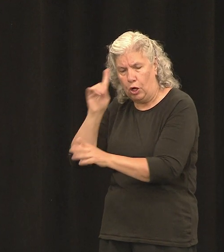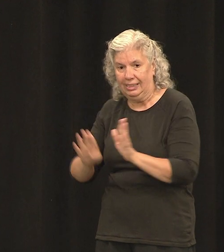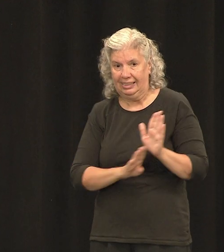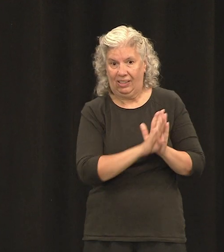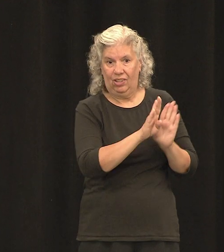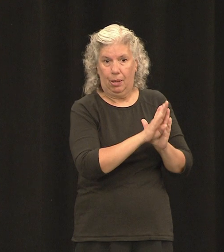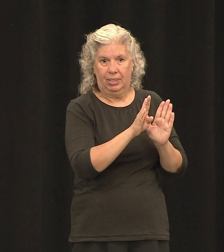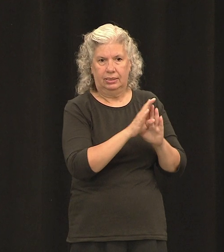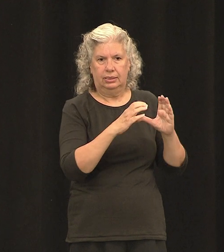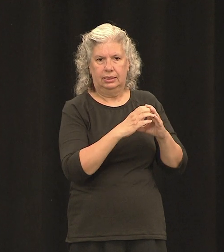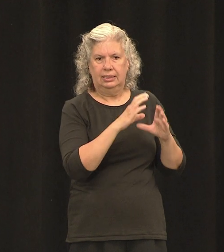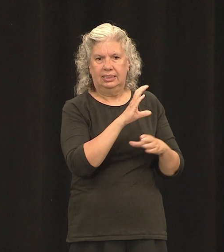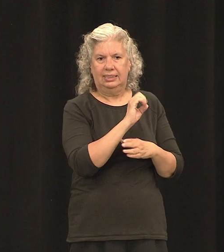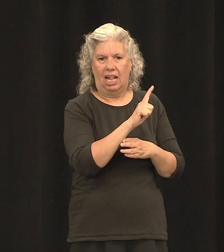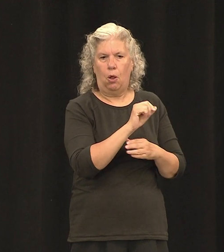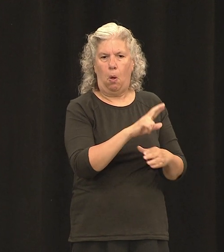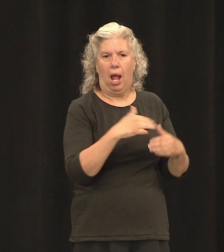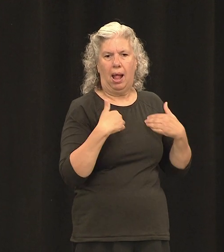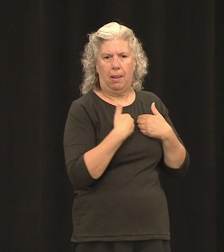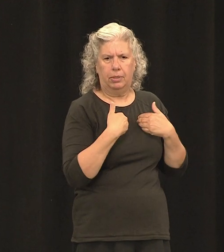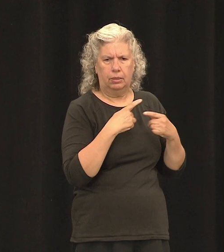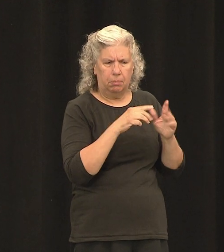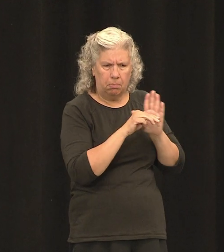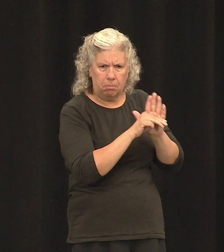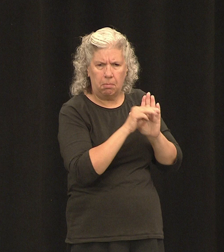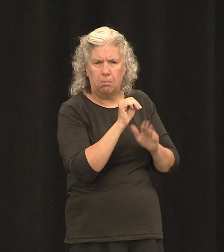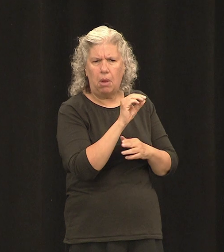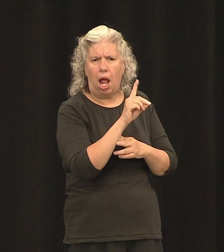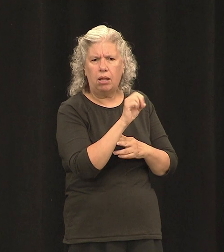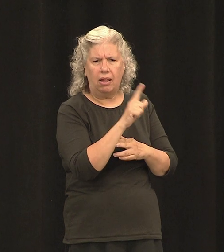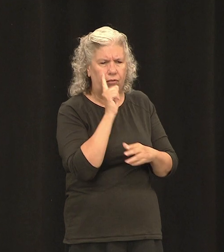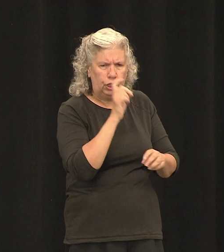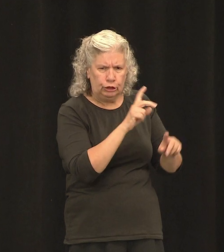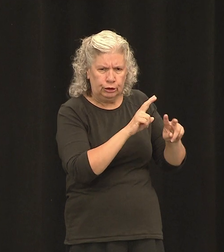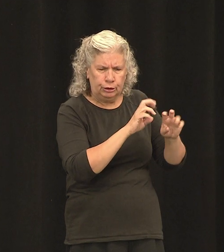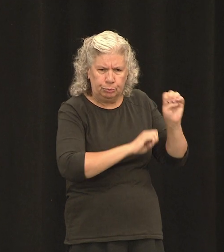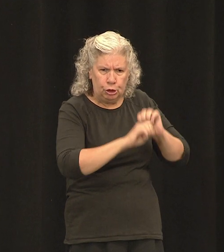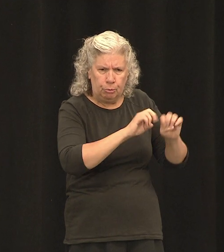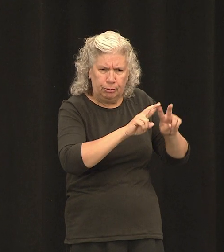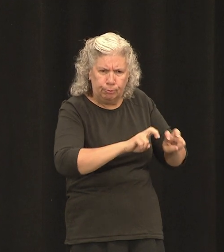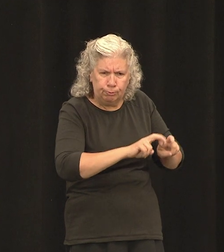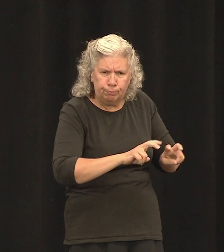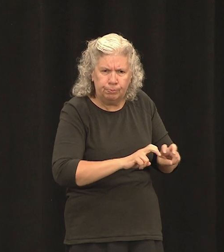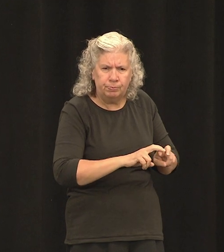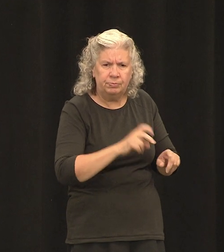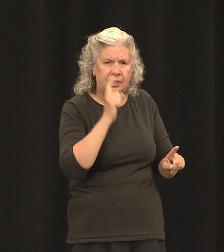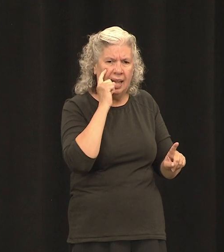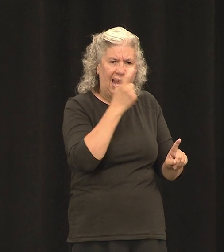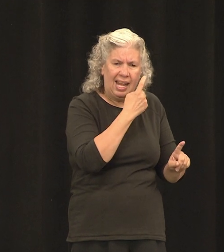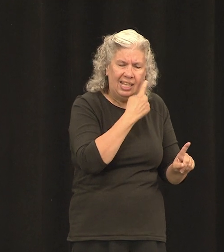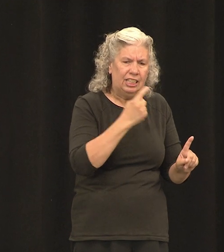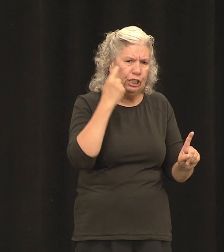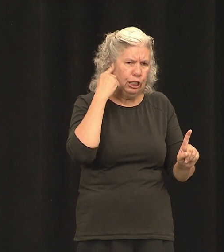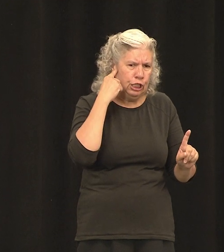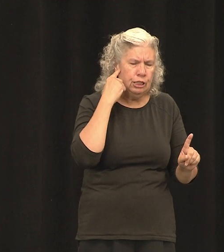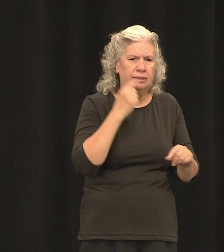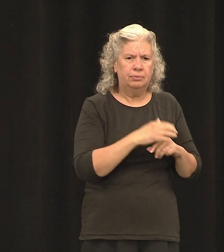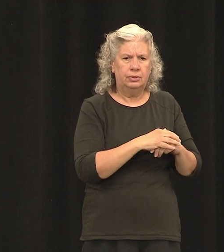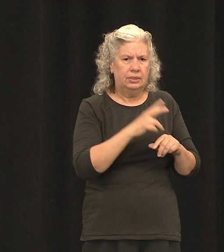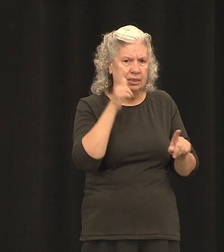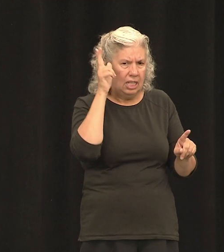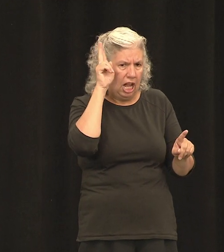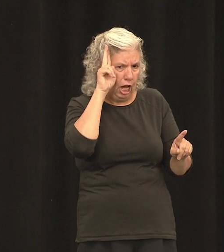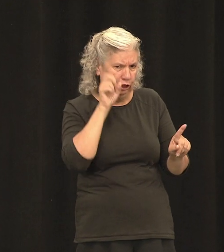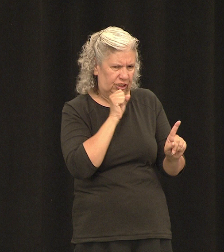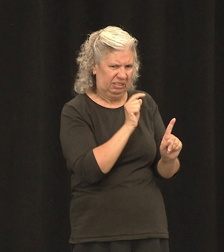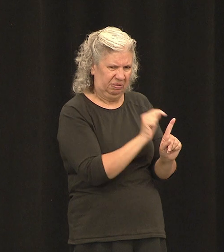models so that we can do experiments on eyes and ears in Usher syndrome. We also use these